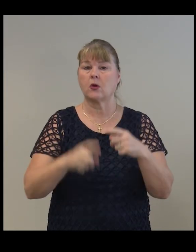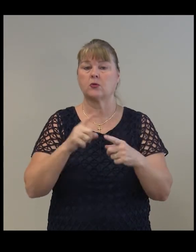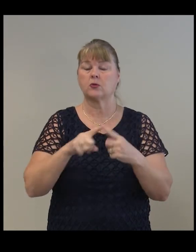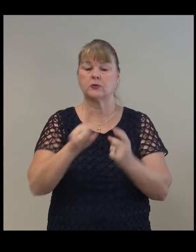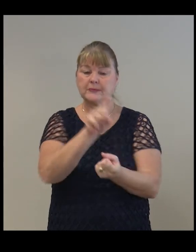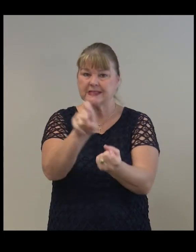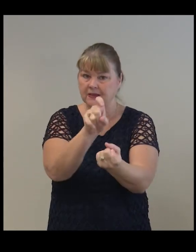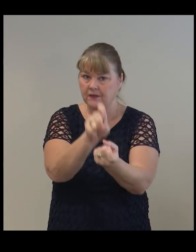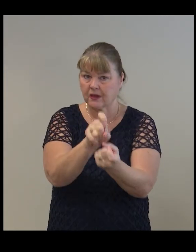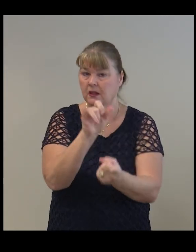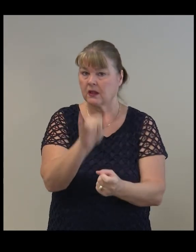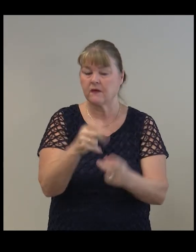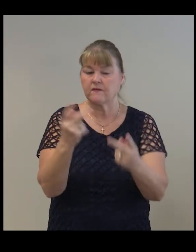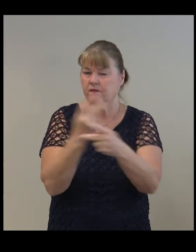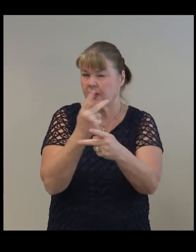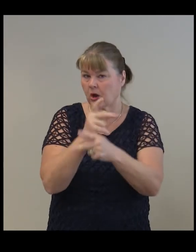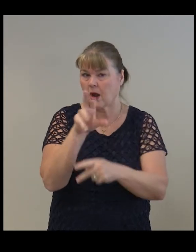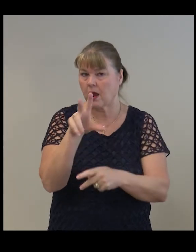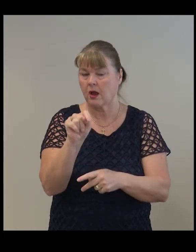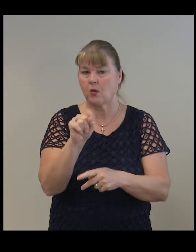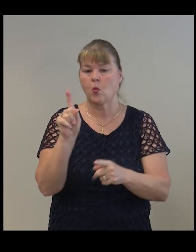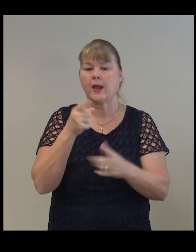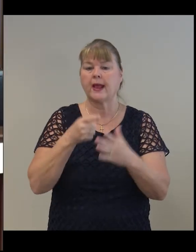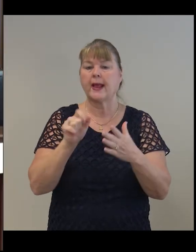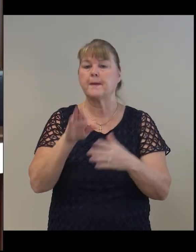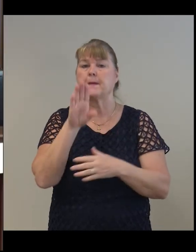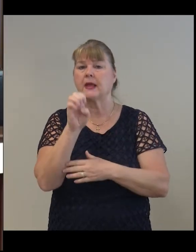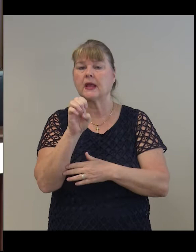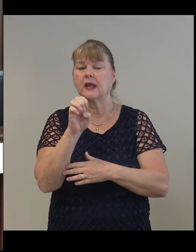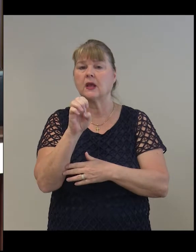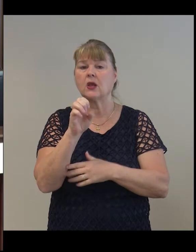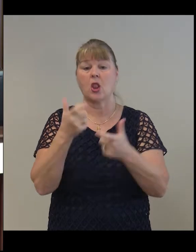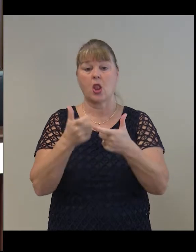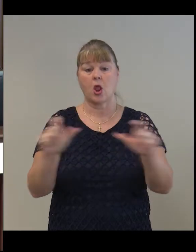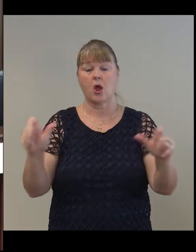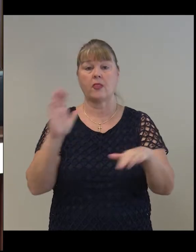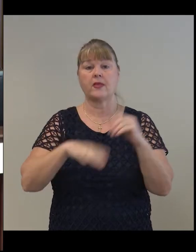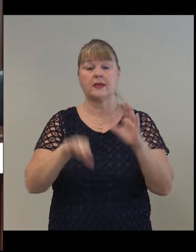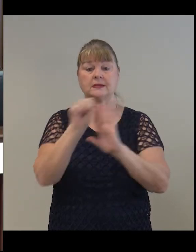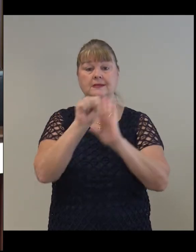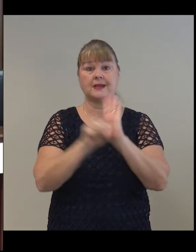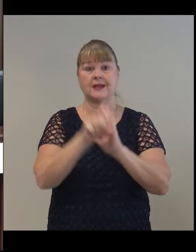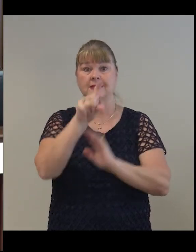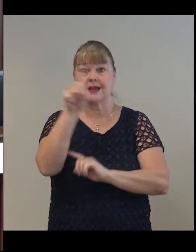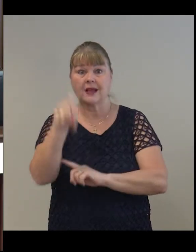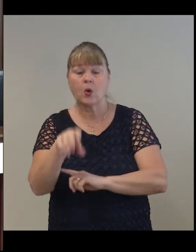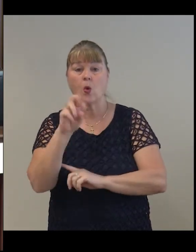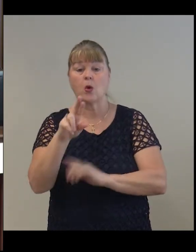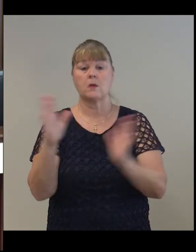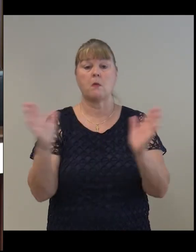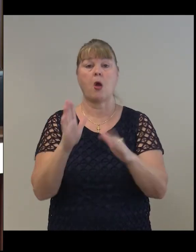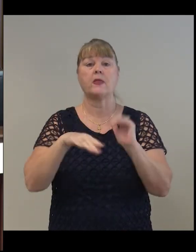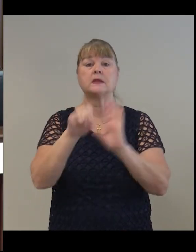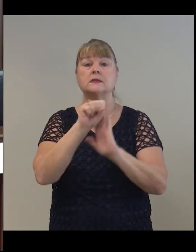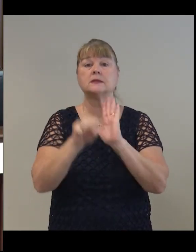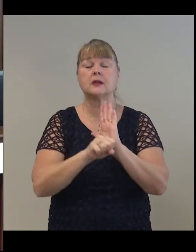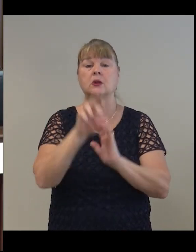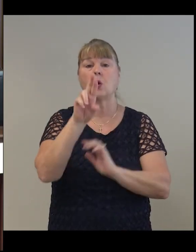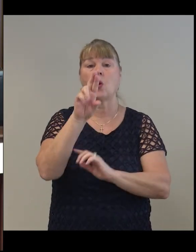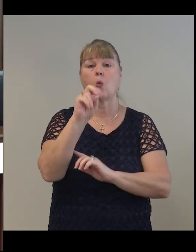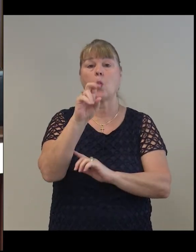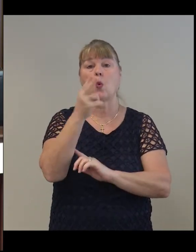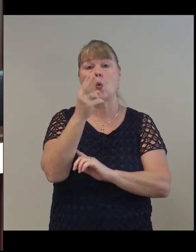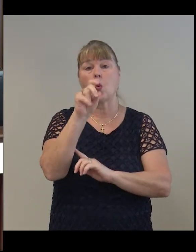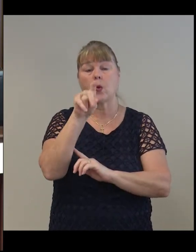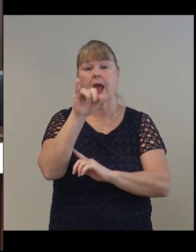out that they could be larger than the state of Texas, or they can be smaller than the state of Rhode Island. And it's kind of strange to